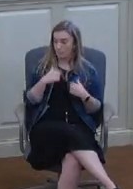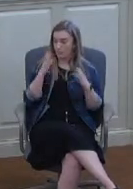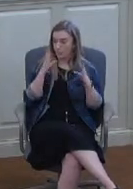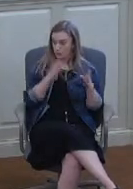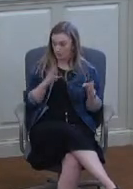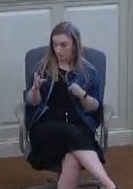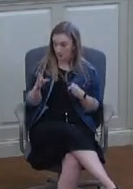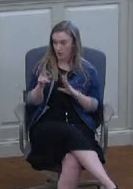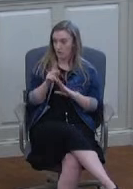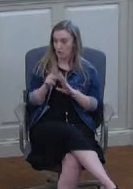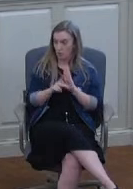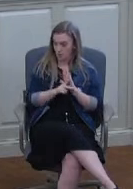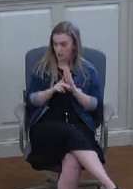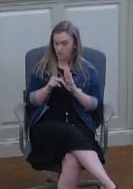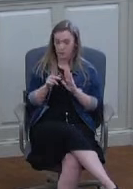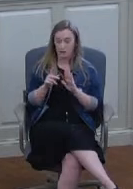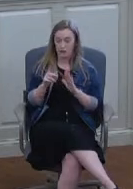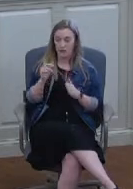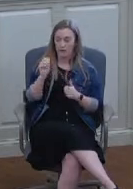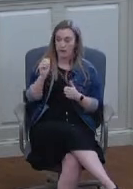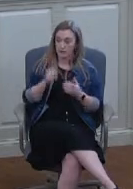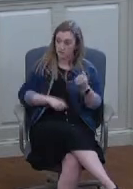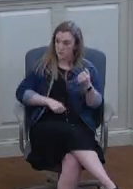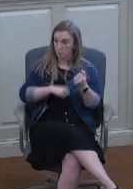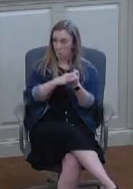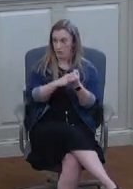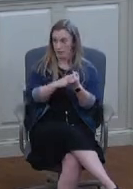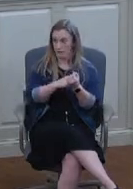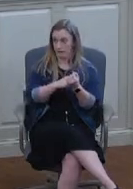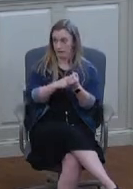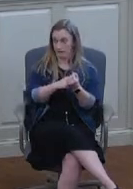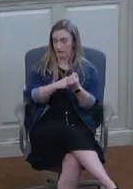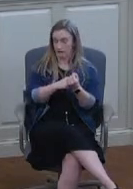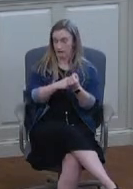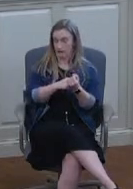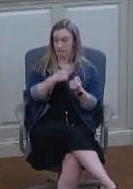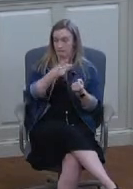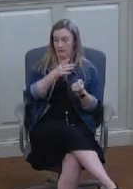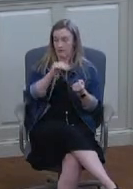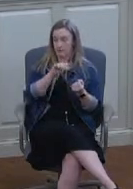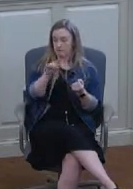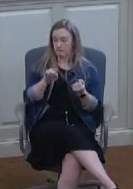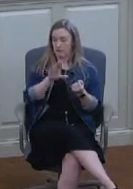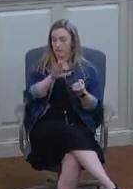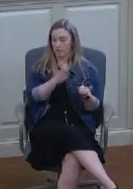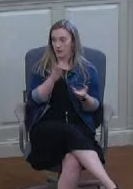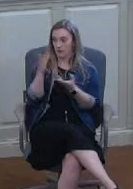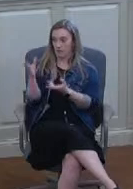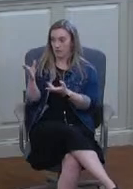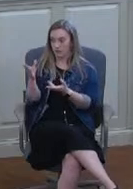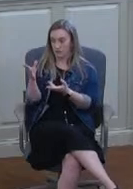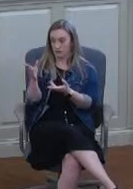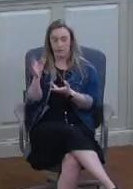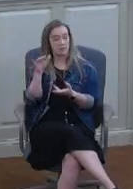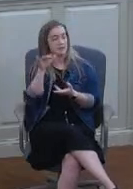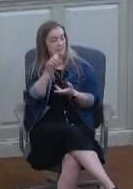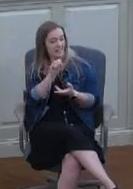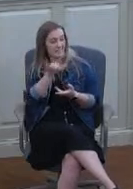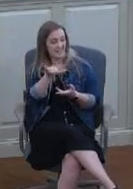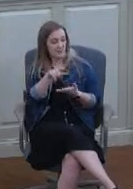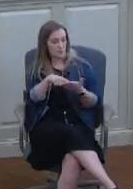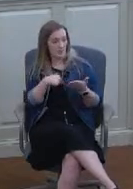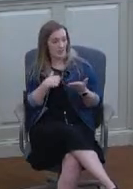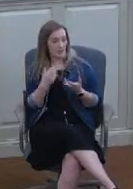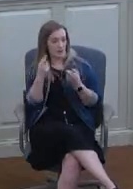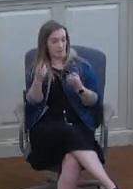the ordinance affirming the recommendation by planning and zoning? That would be what I would